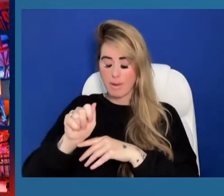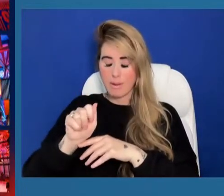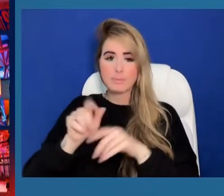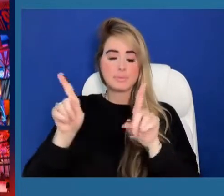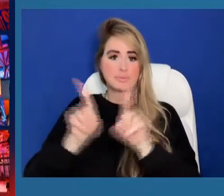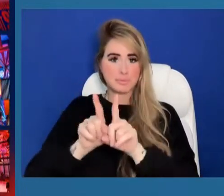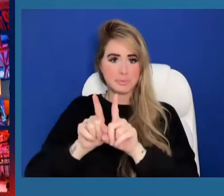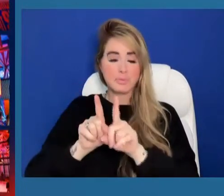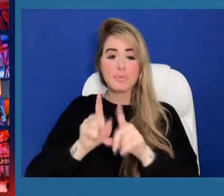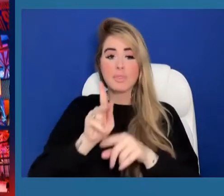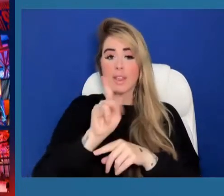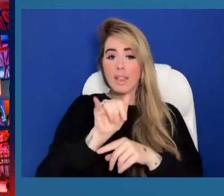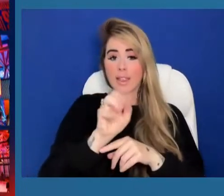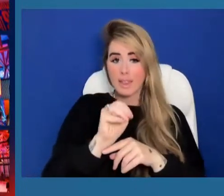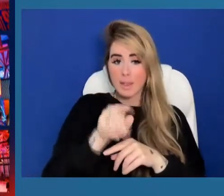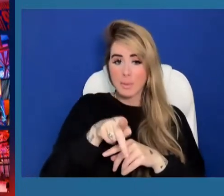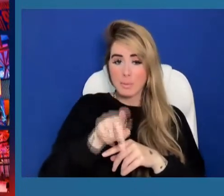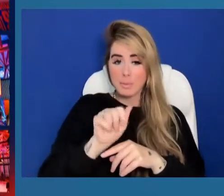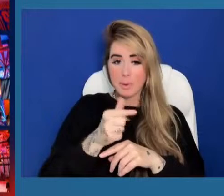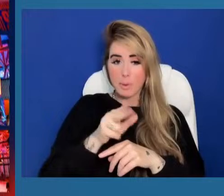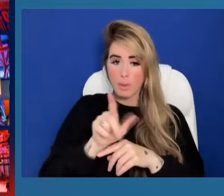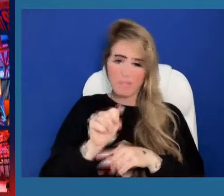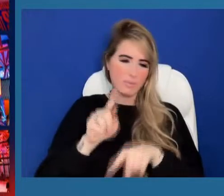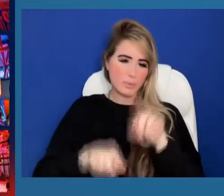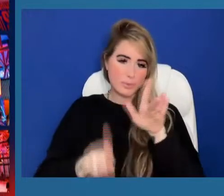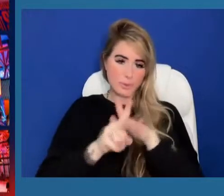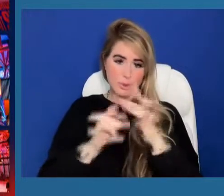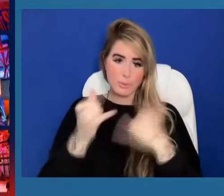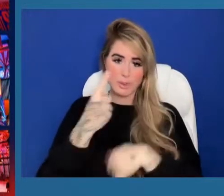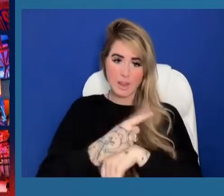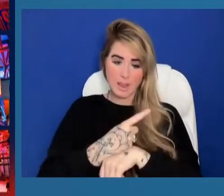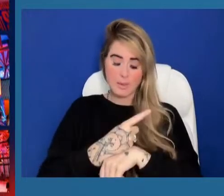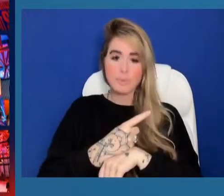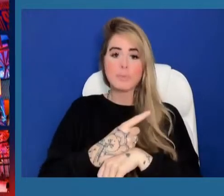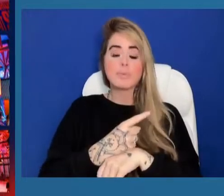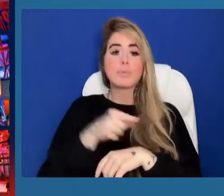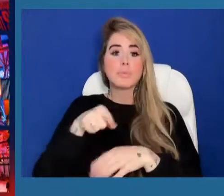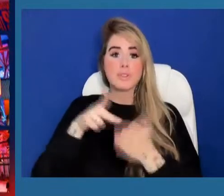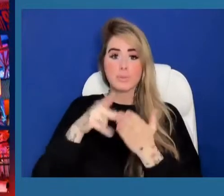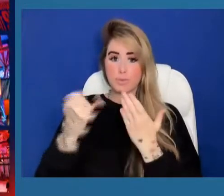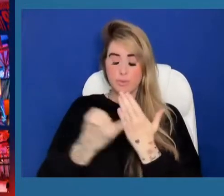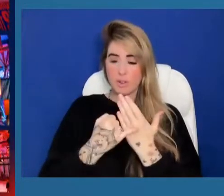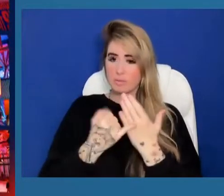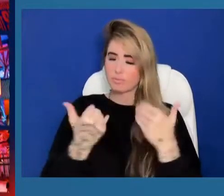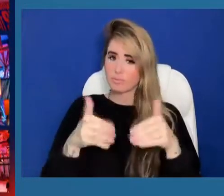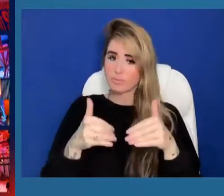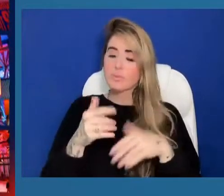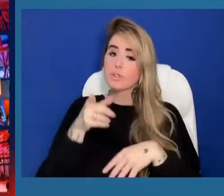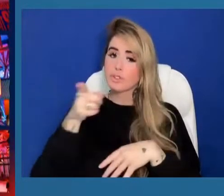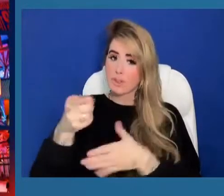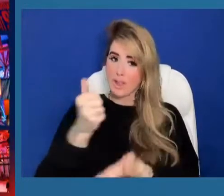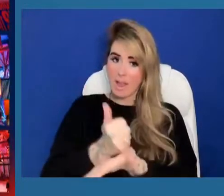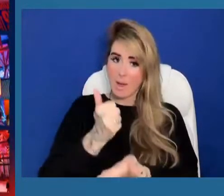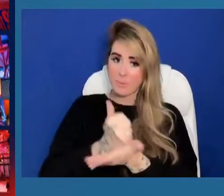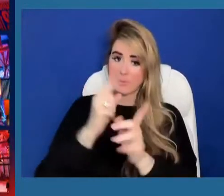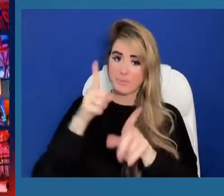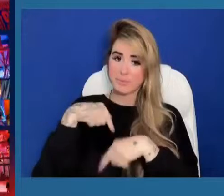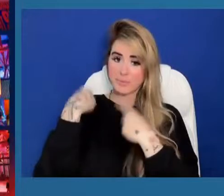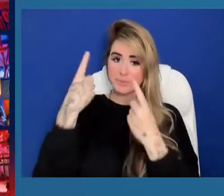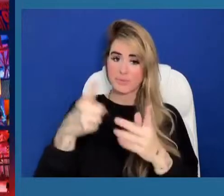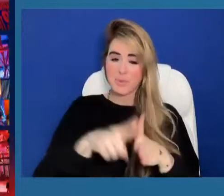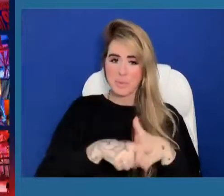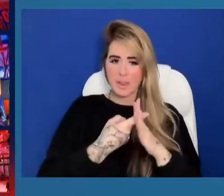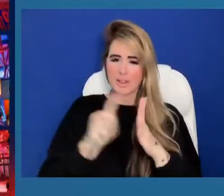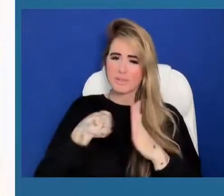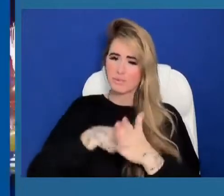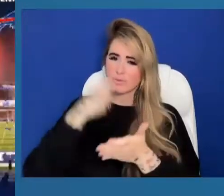While Kim Pegula can't be here today, as this project was something she helped with from its inception, we want to